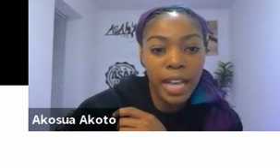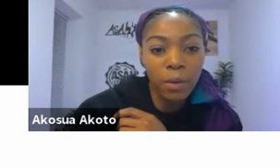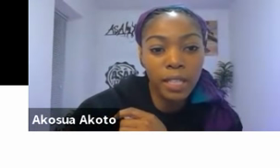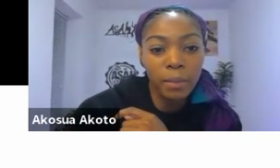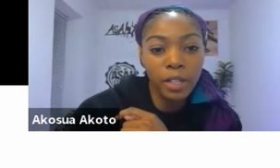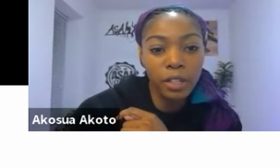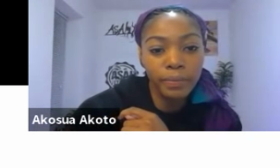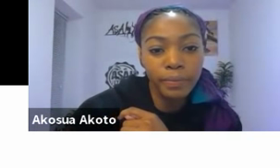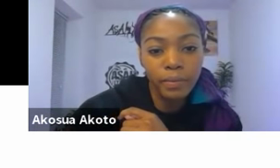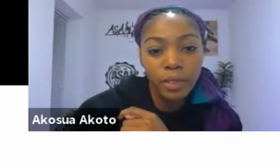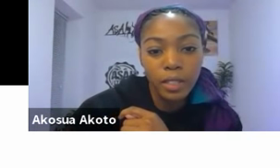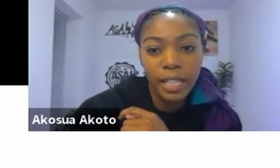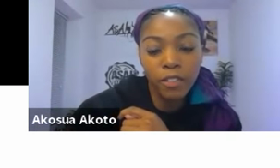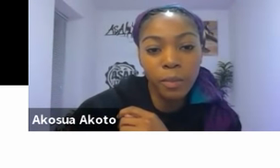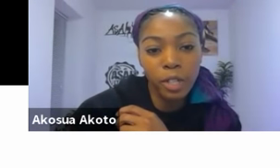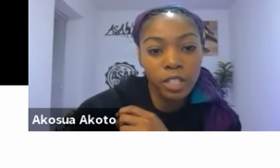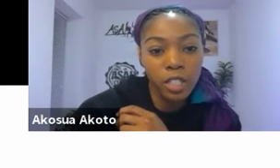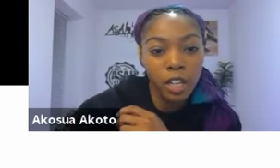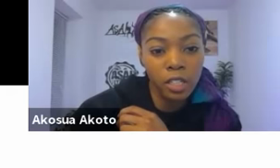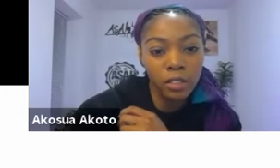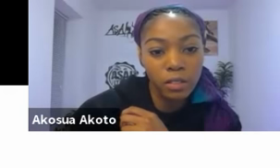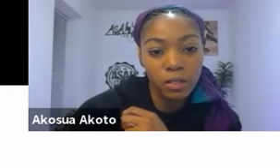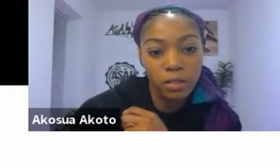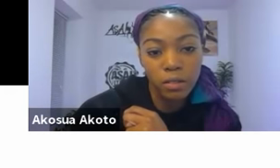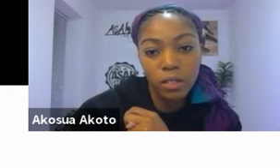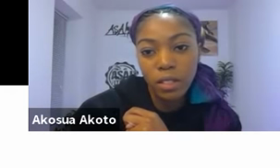You see that one in the middle? That look familiar to y'all?